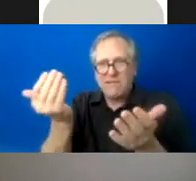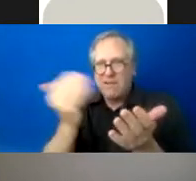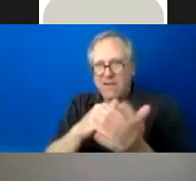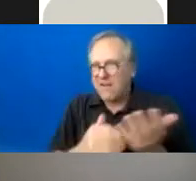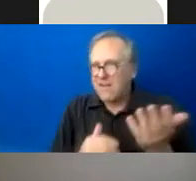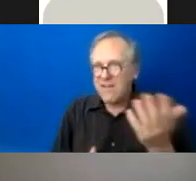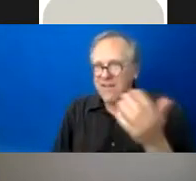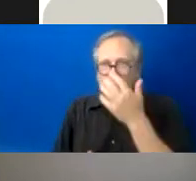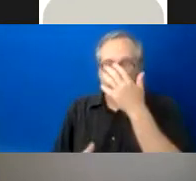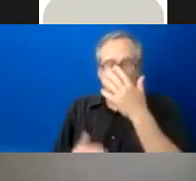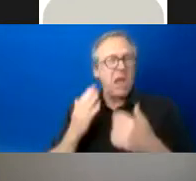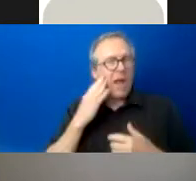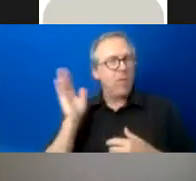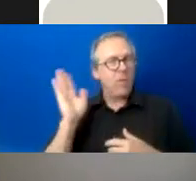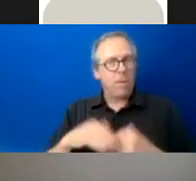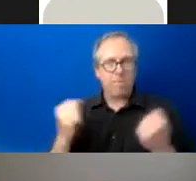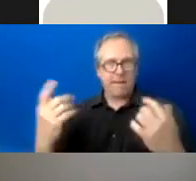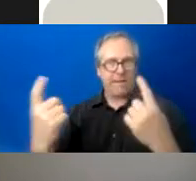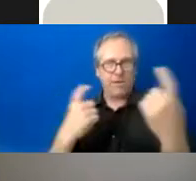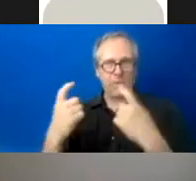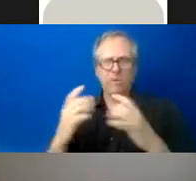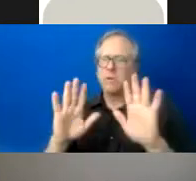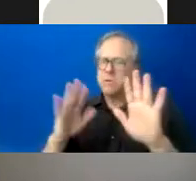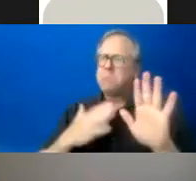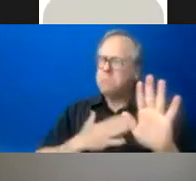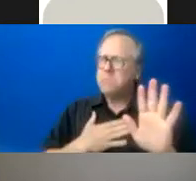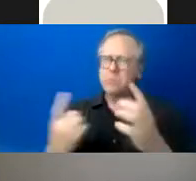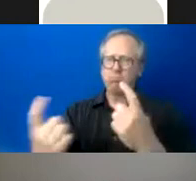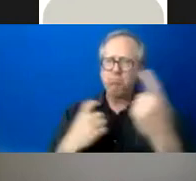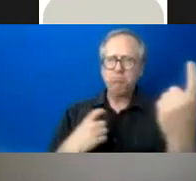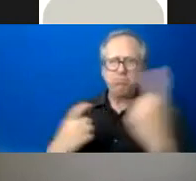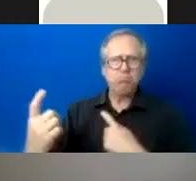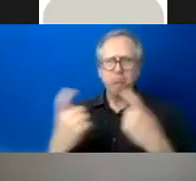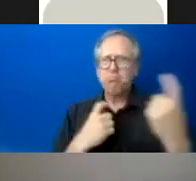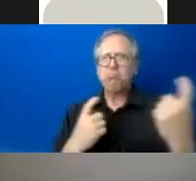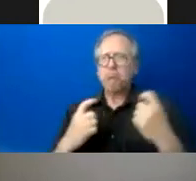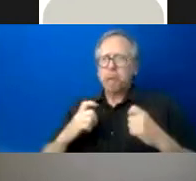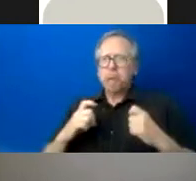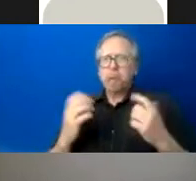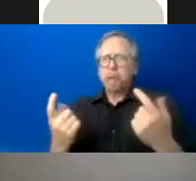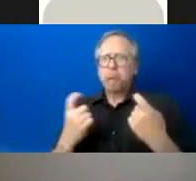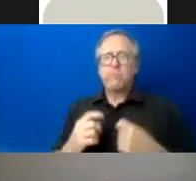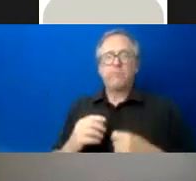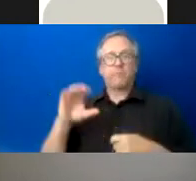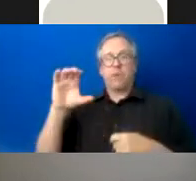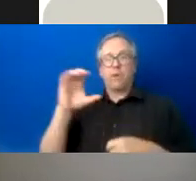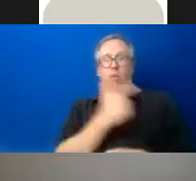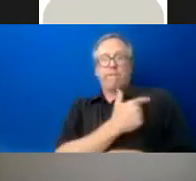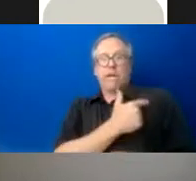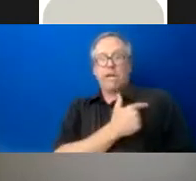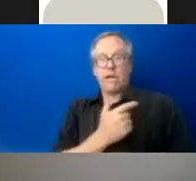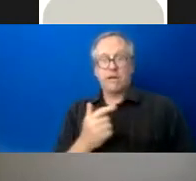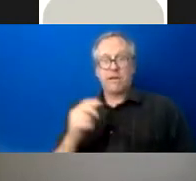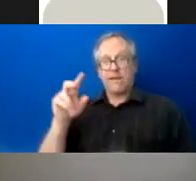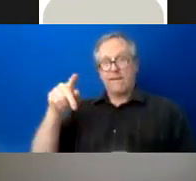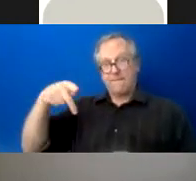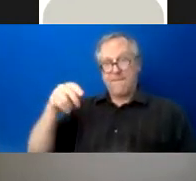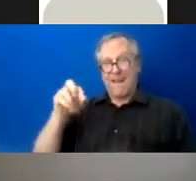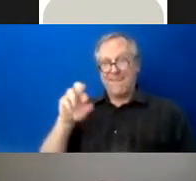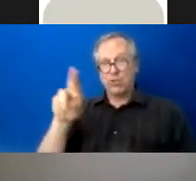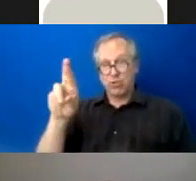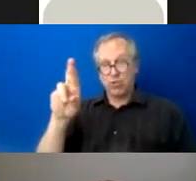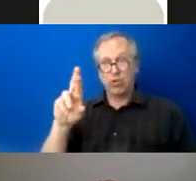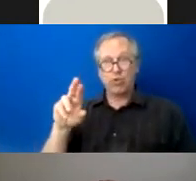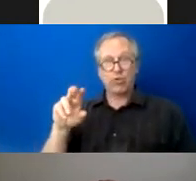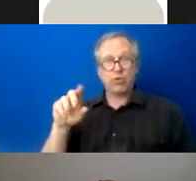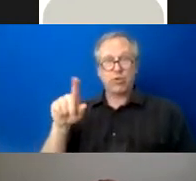I'm sure there's a lot of questions. And again, please don't hesitate to ask at any point in time. A COVID vaccine, the Pfizer vaccine was authorized